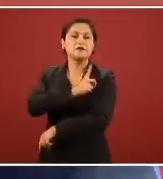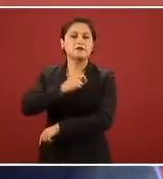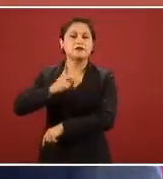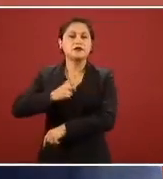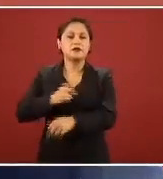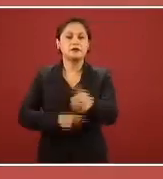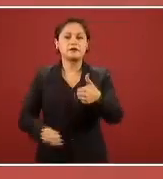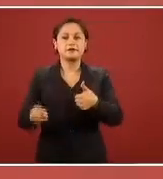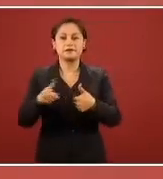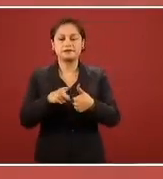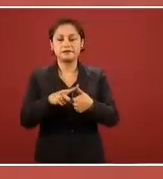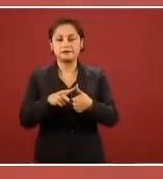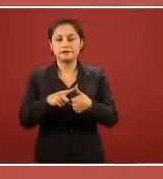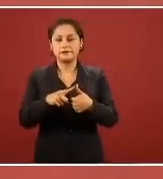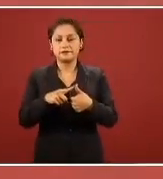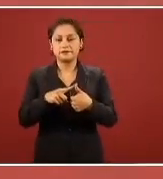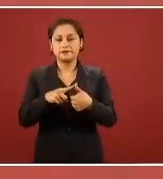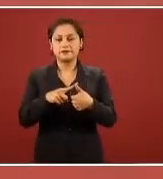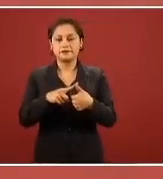Seis. Six.